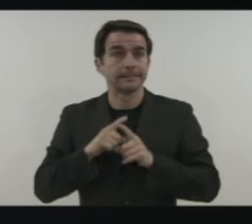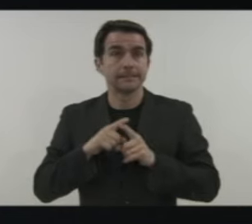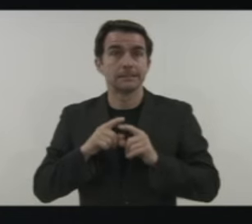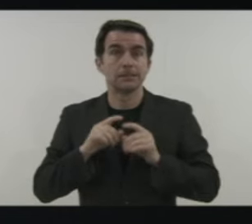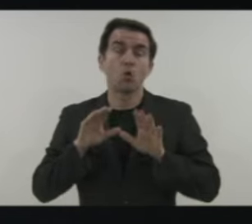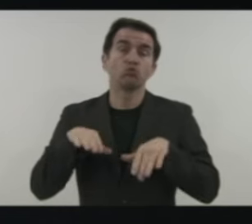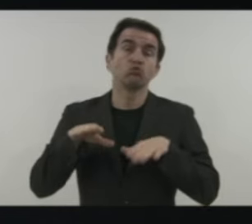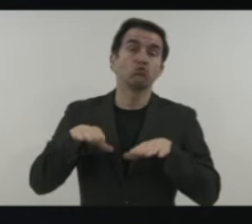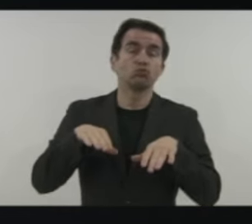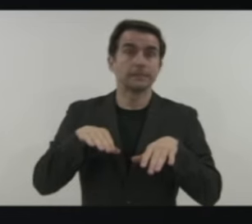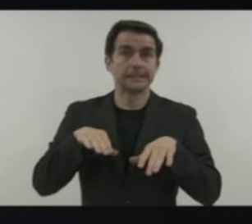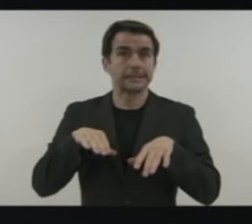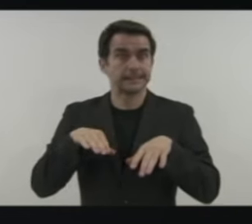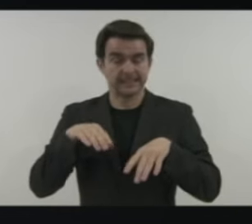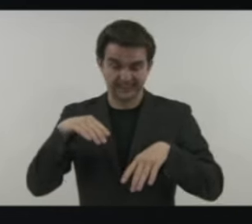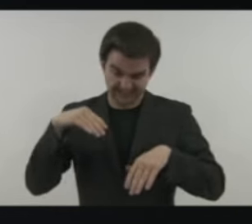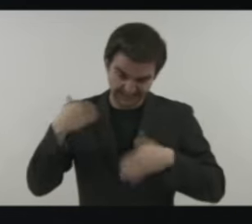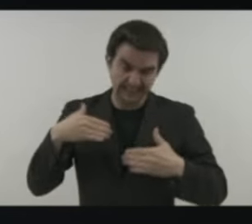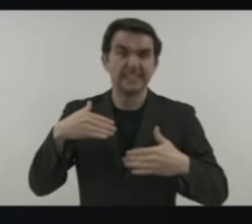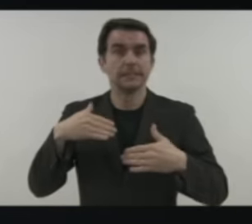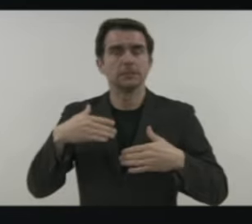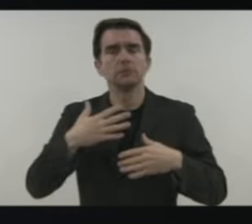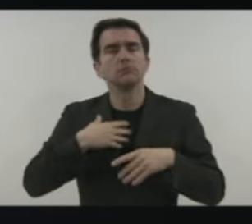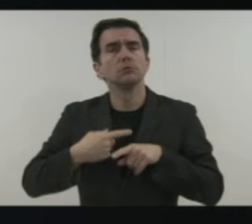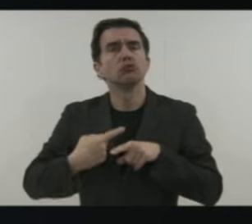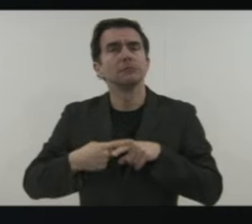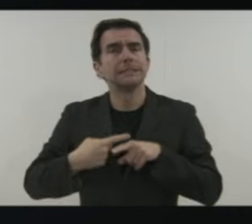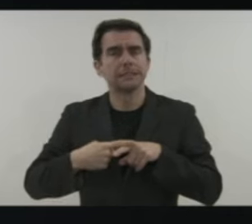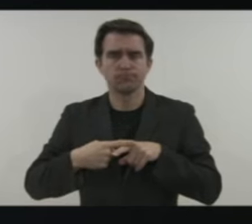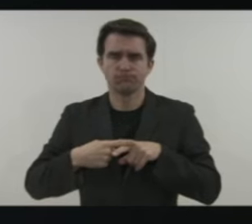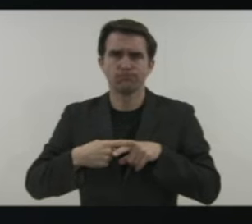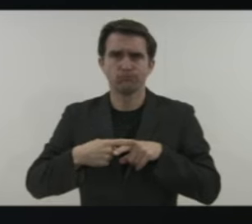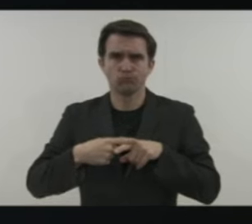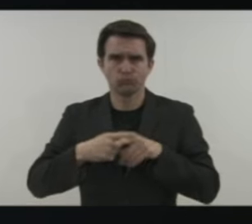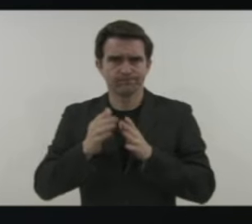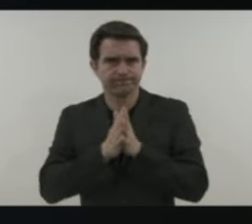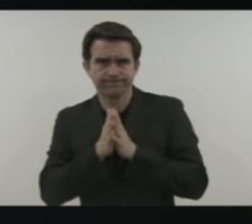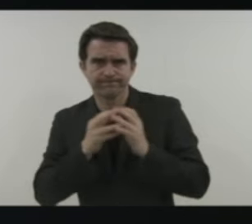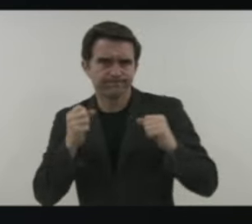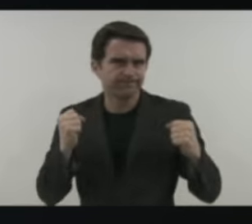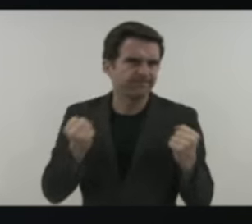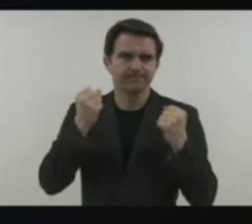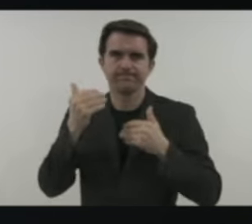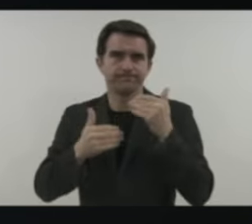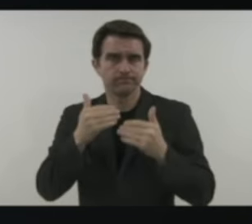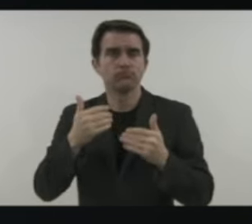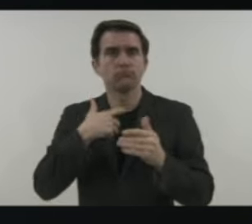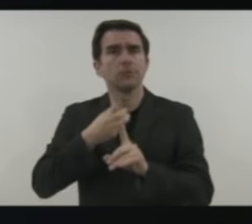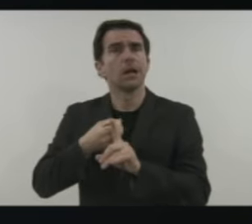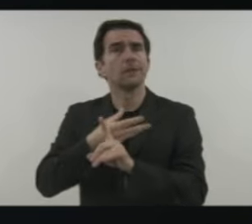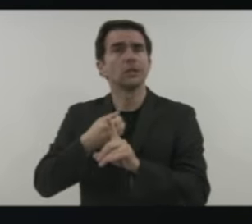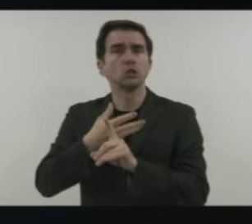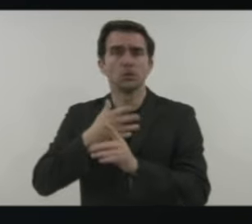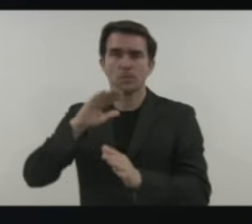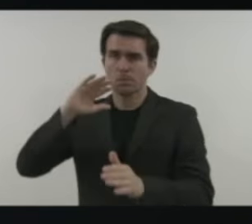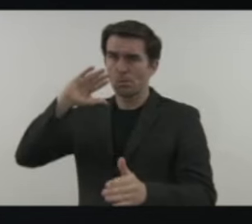to provide much more than 50% of our power generation. Its share today is just 6%. We now rely